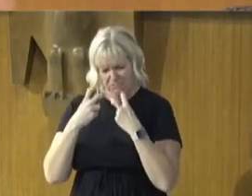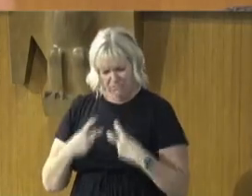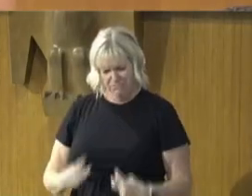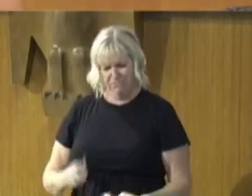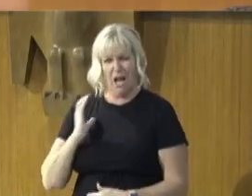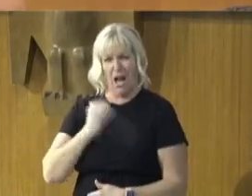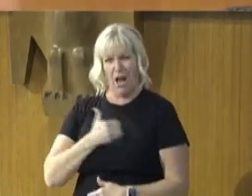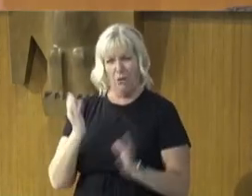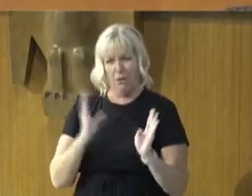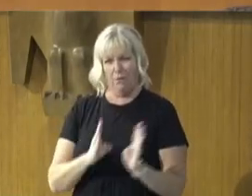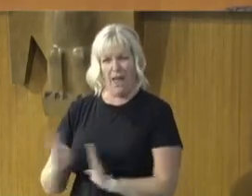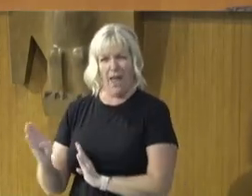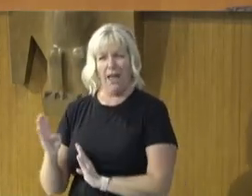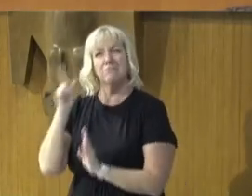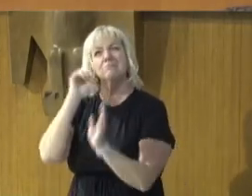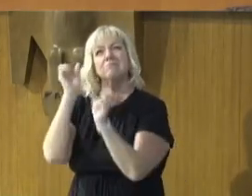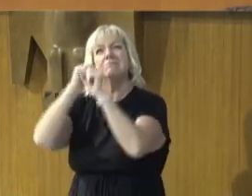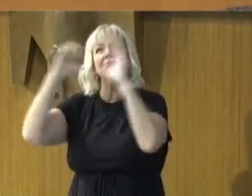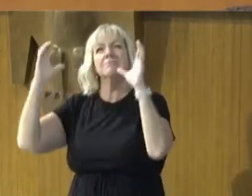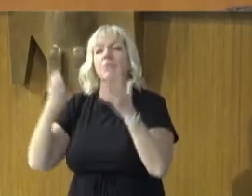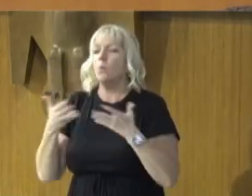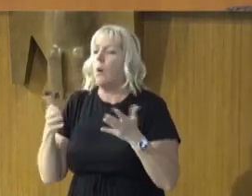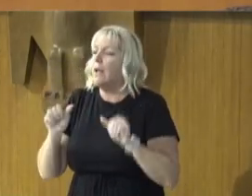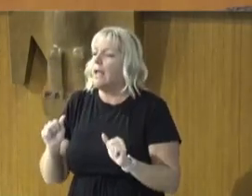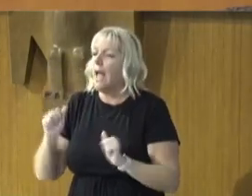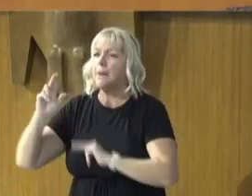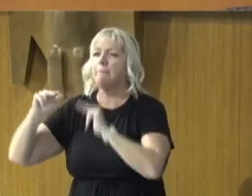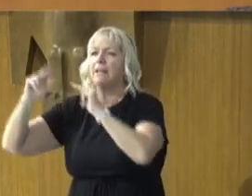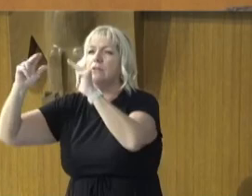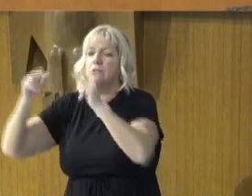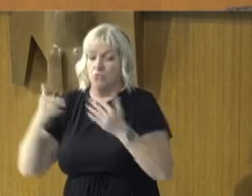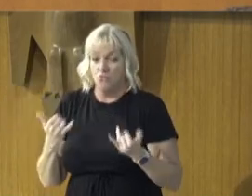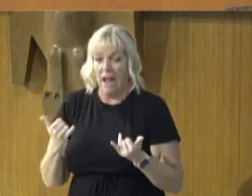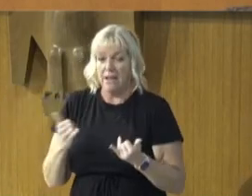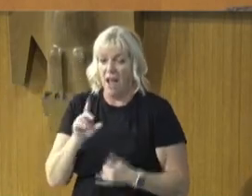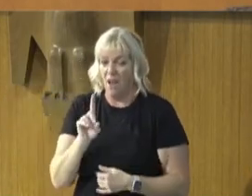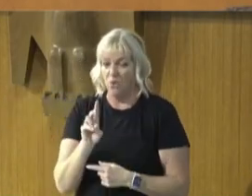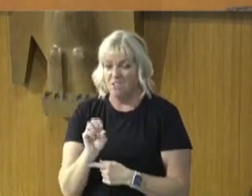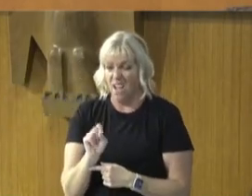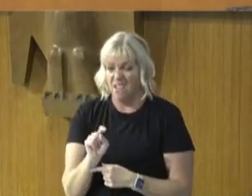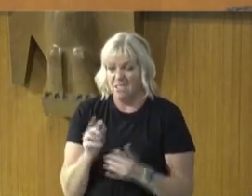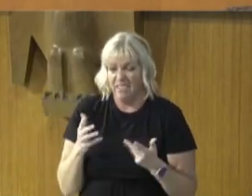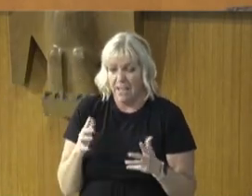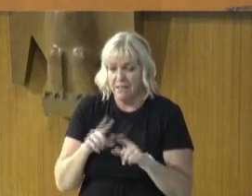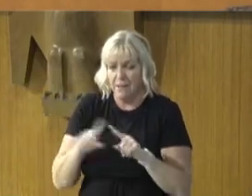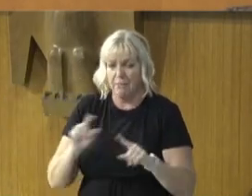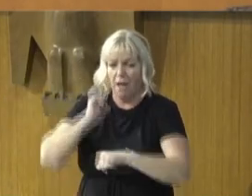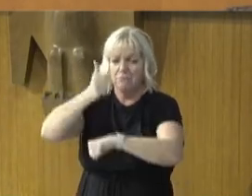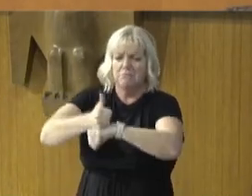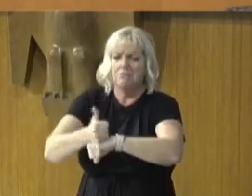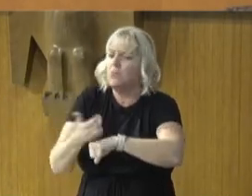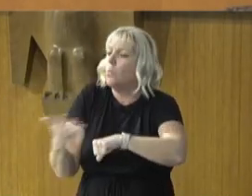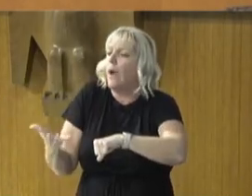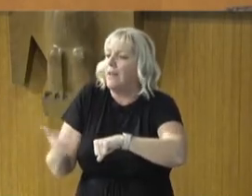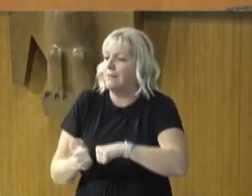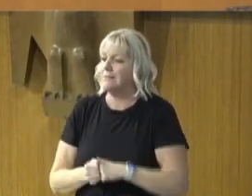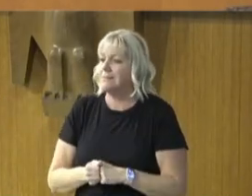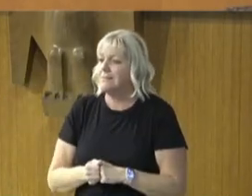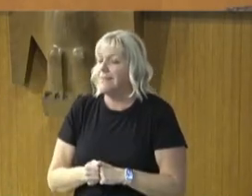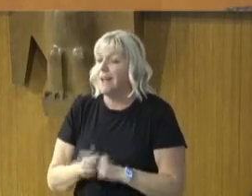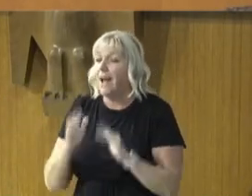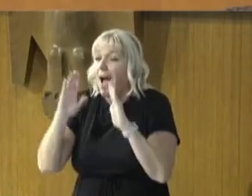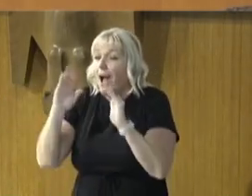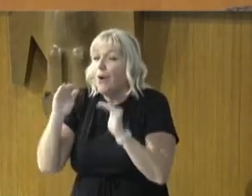envisioning what could be built where currently there is only dust. So I hope that you have glimpsed